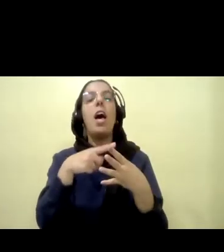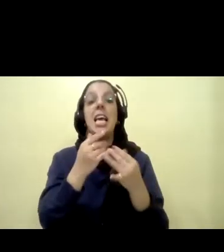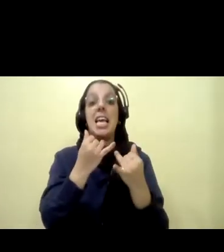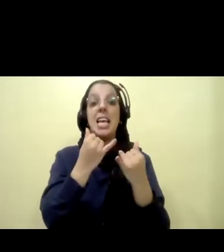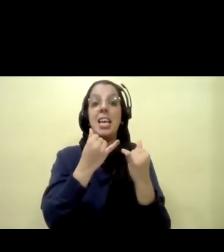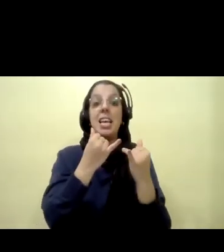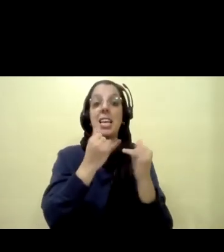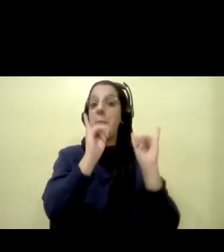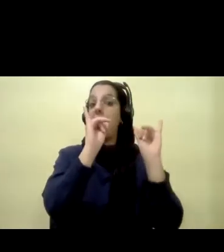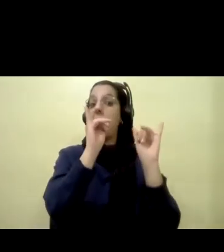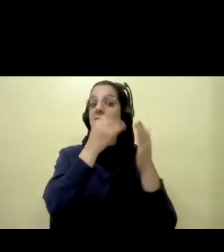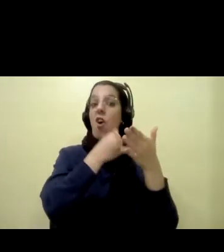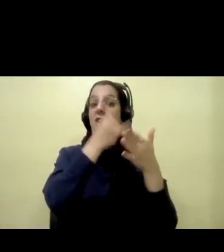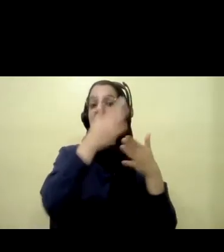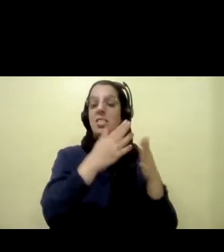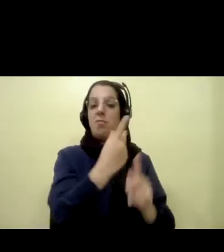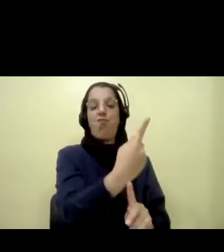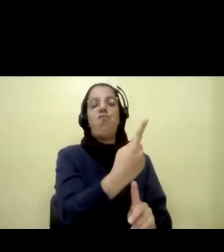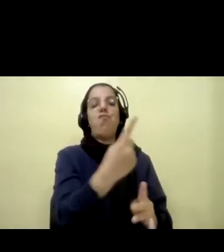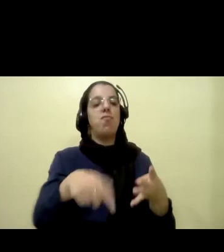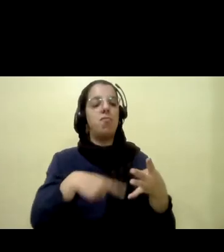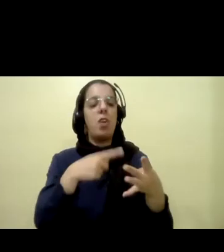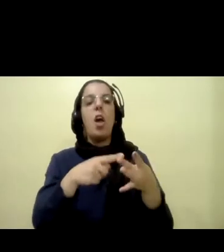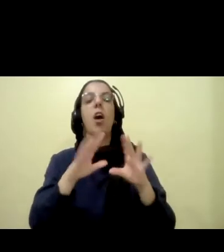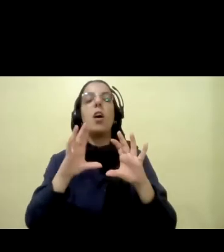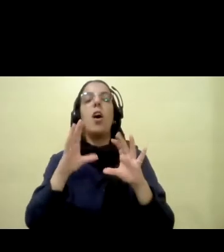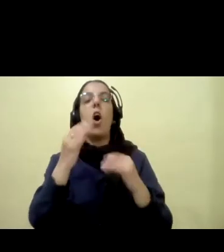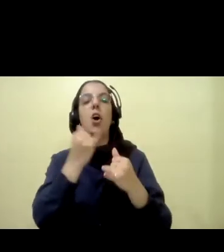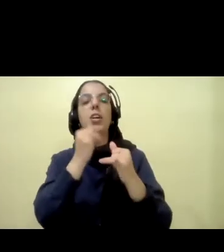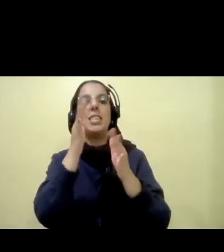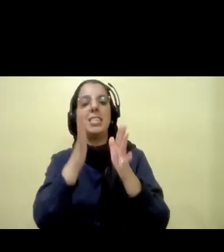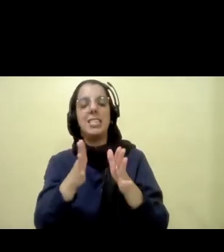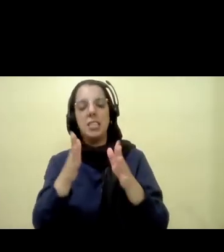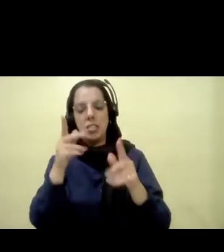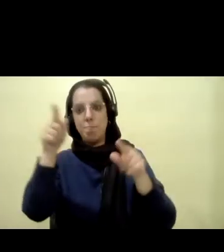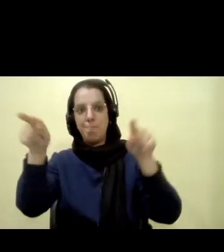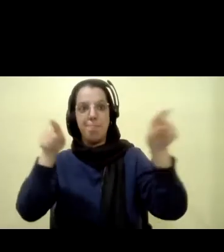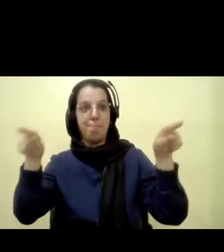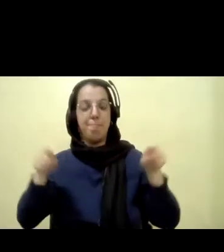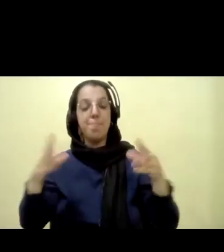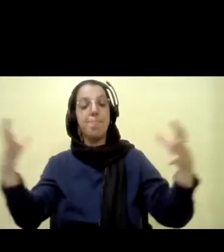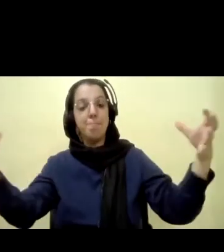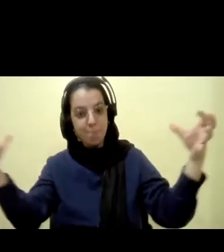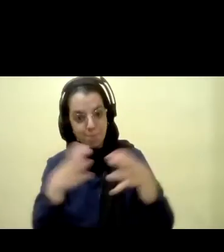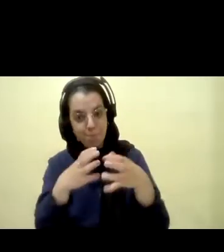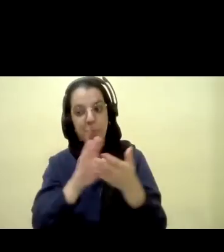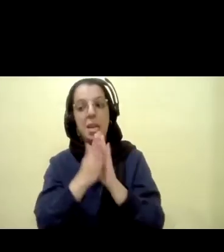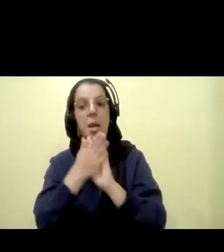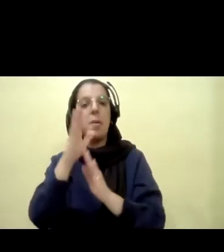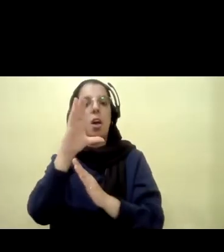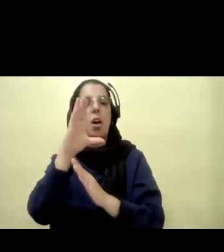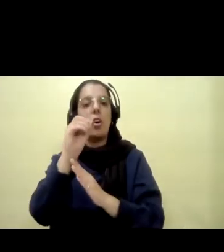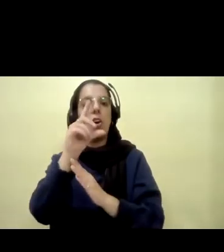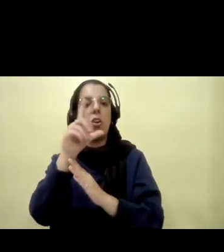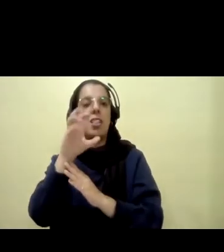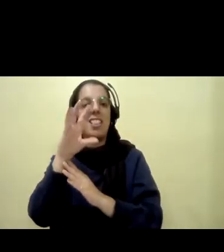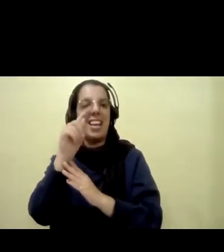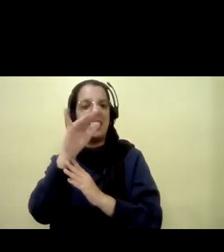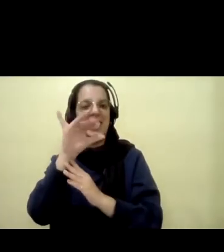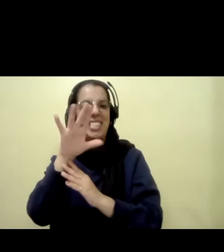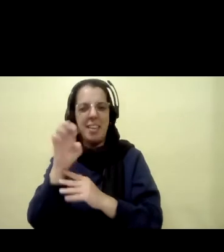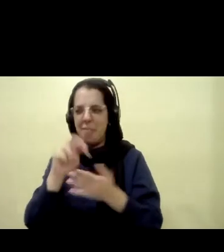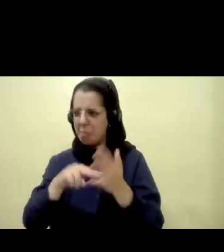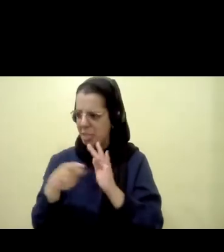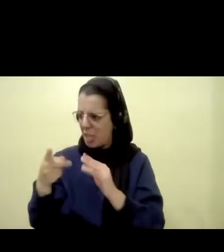artist, as a collective of artists. So I don't know exactly what you mean by community group, but if